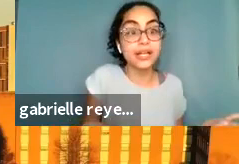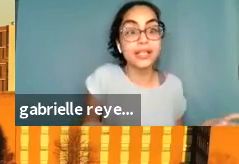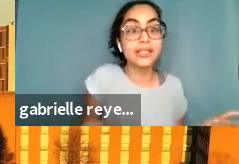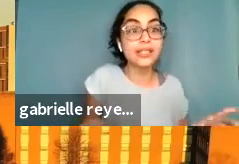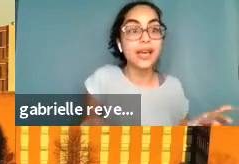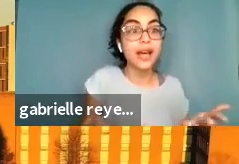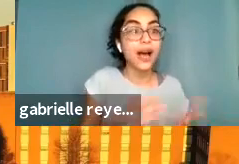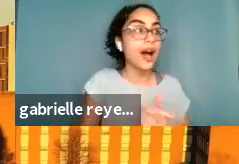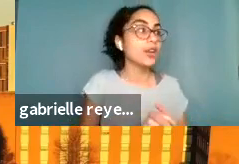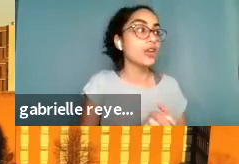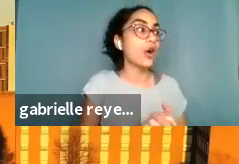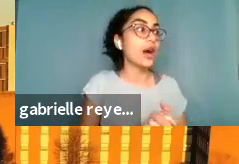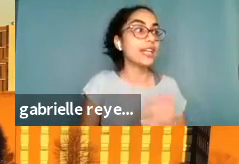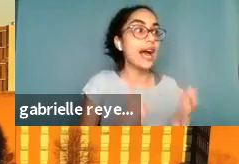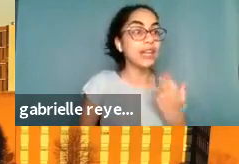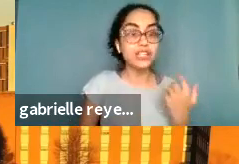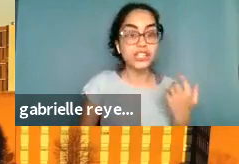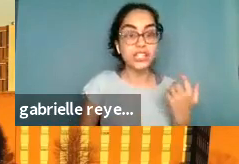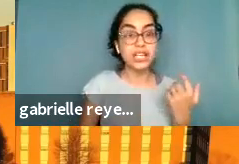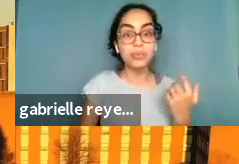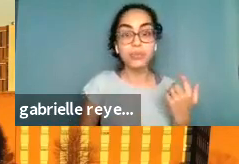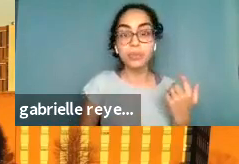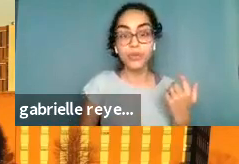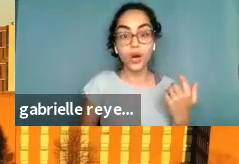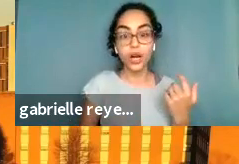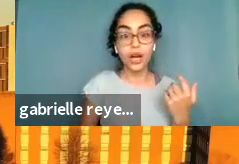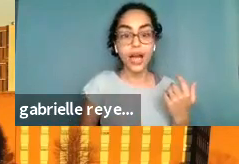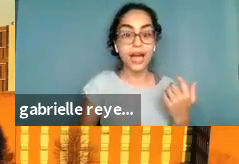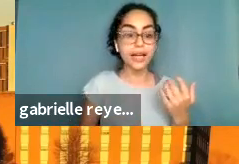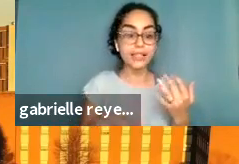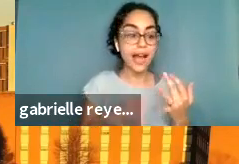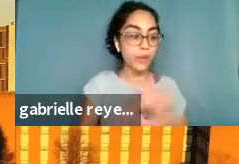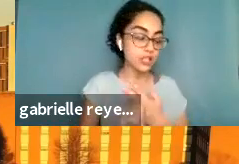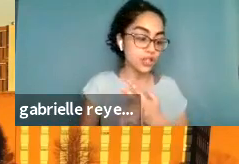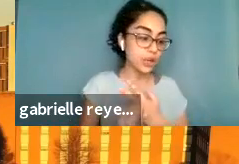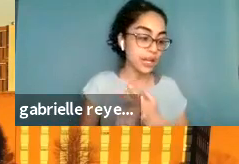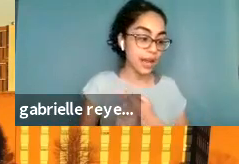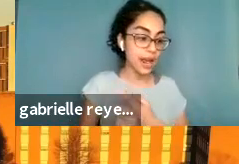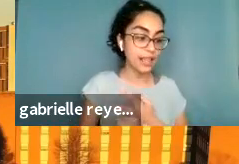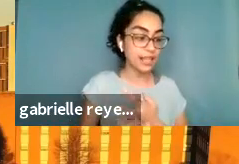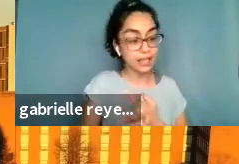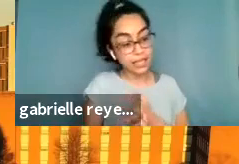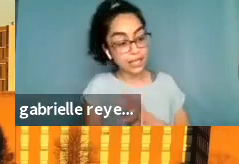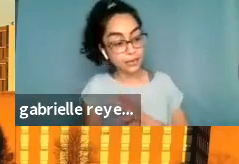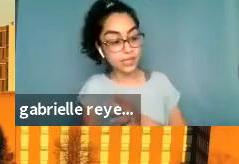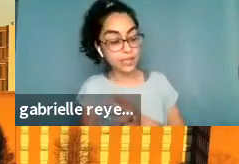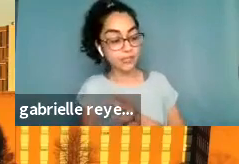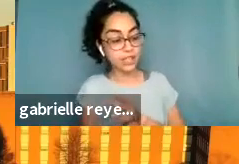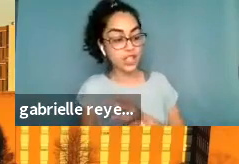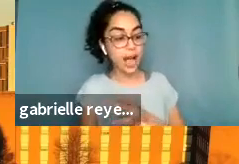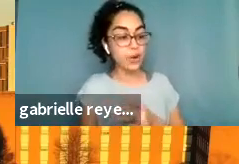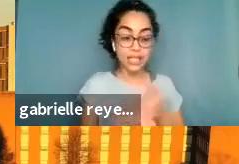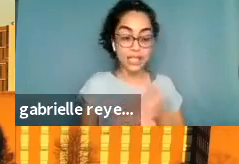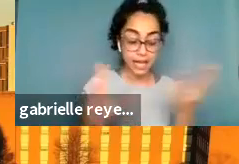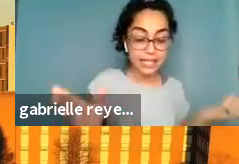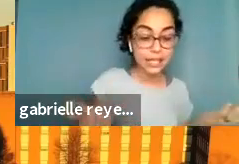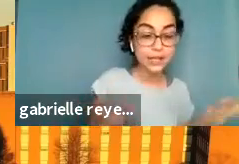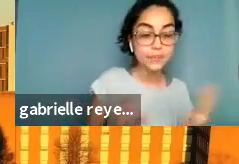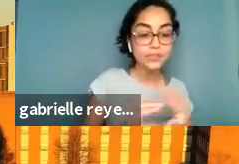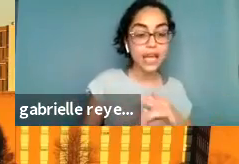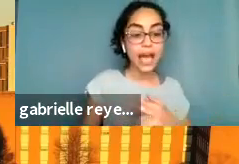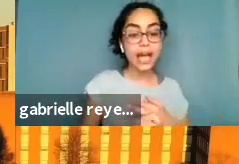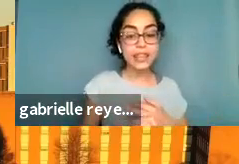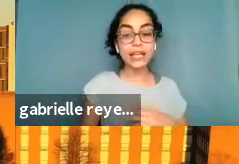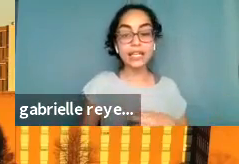itself because, you know, I didn't have an agency before and now I do, and I didn't think I was going to finish the hours, and then I